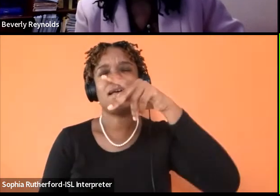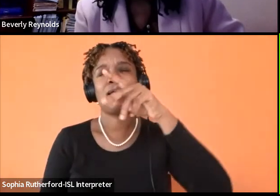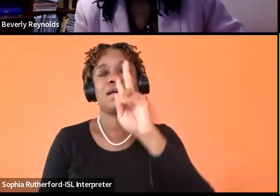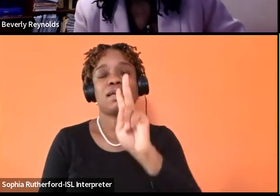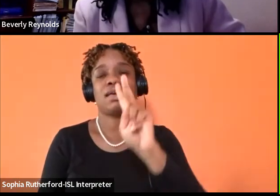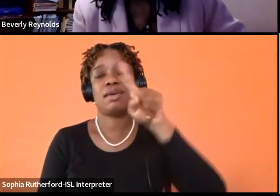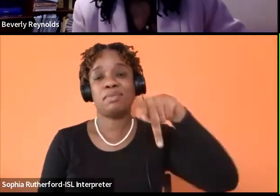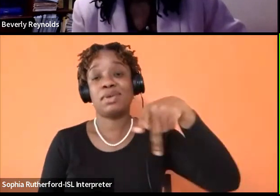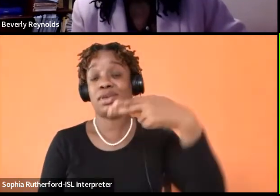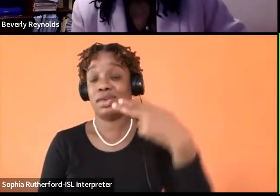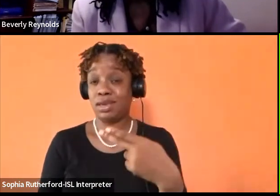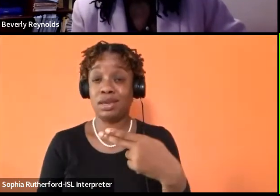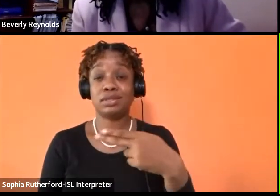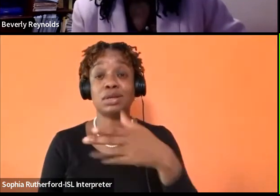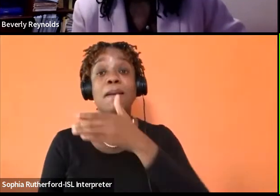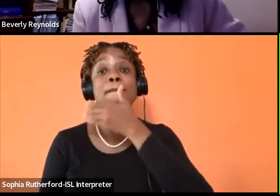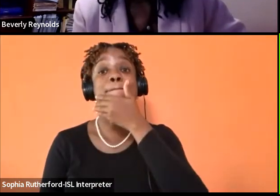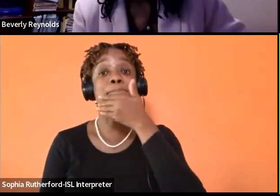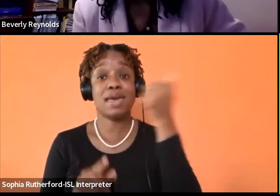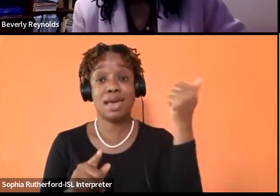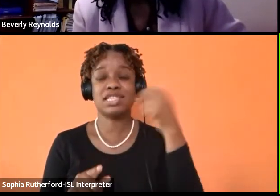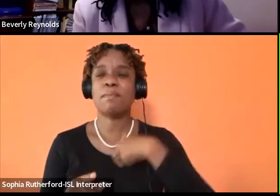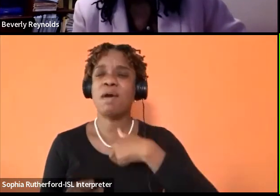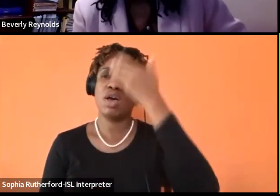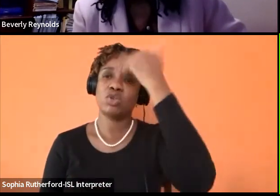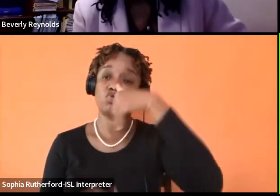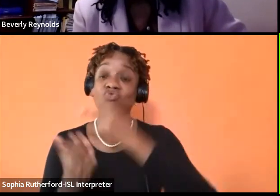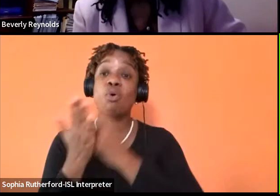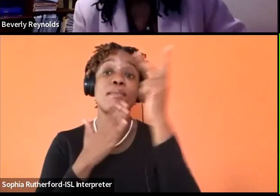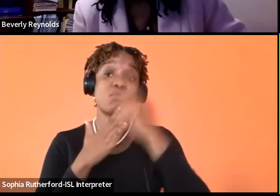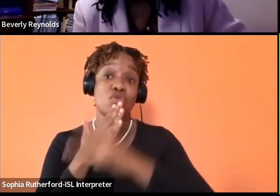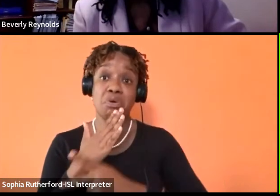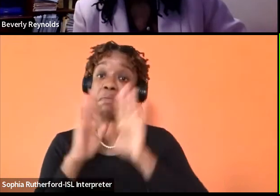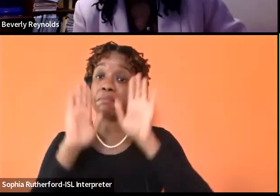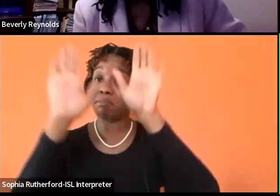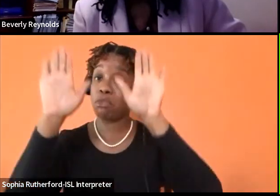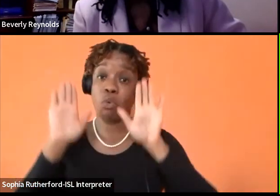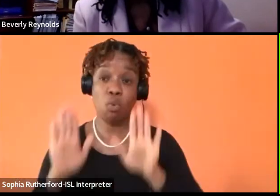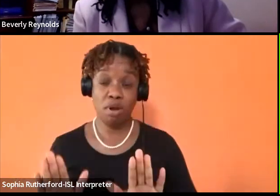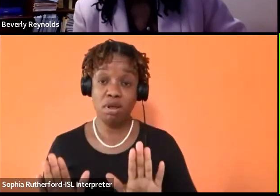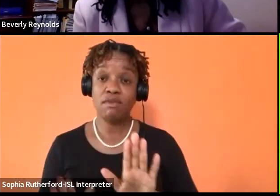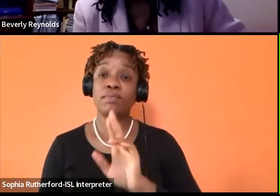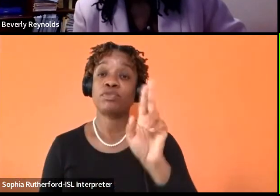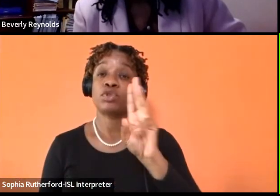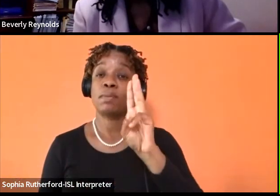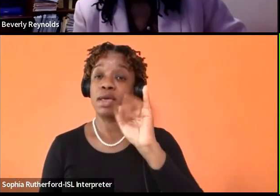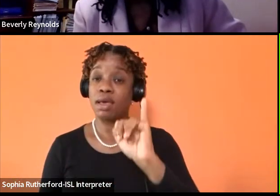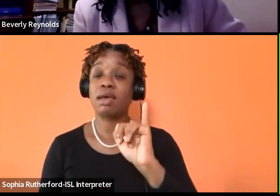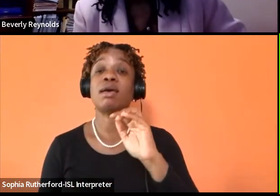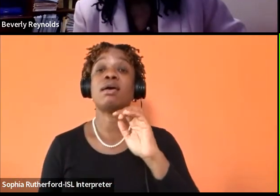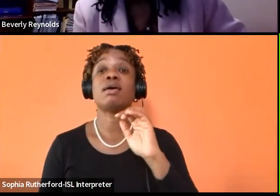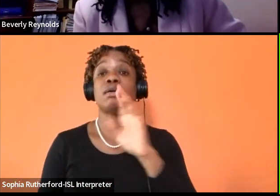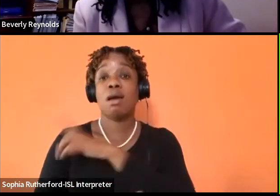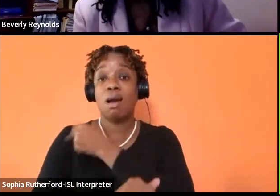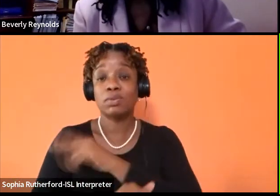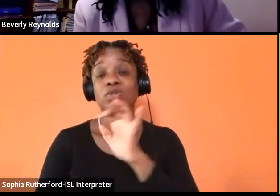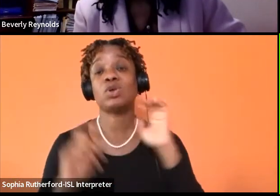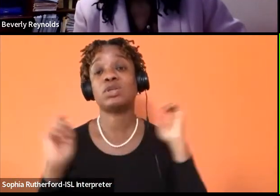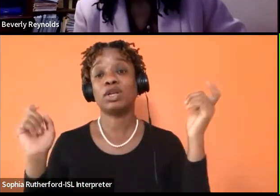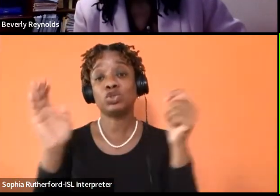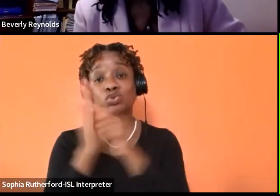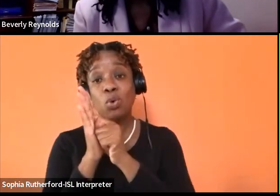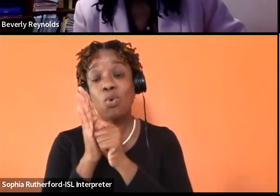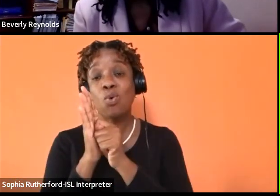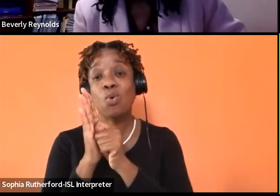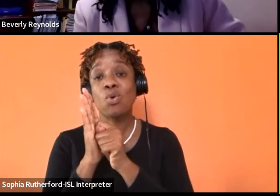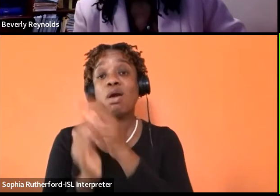think KPH has a stroke program there, which is amazing. The University of the West Indies as well, and Spanish Town Hospital. And those